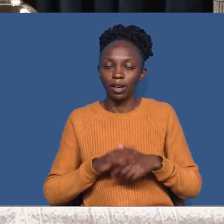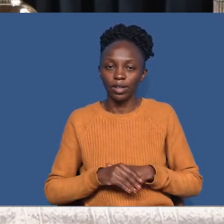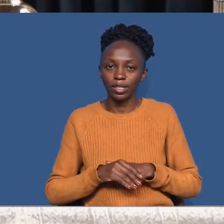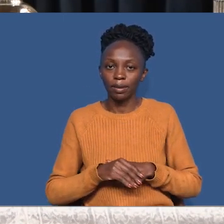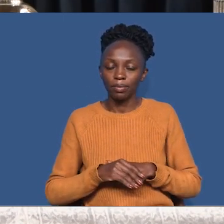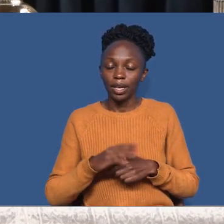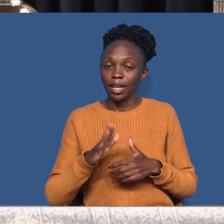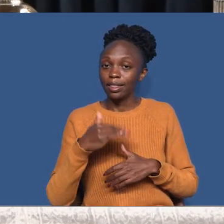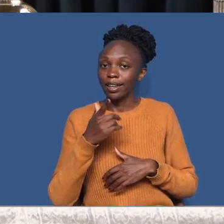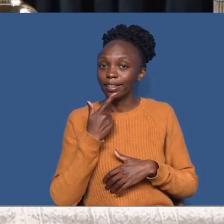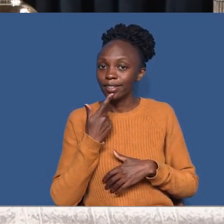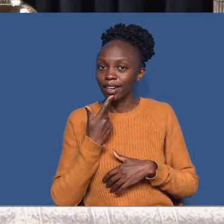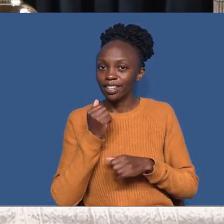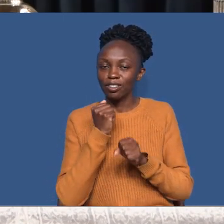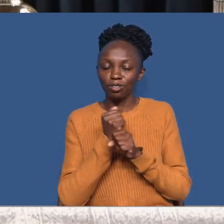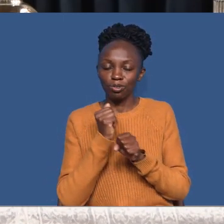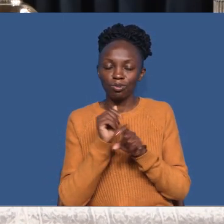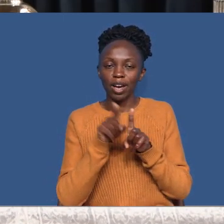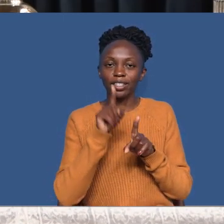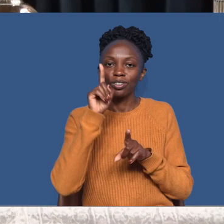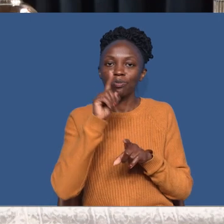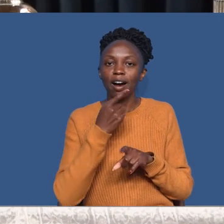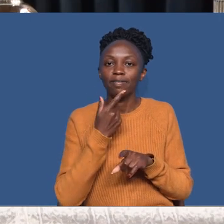said, "Do as you have said."